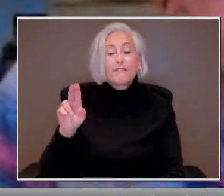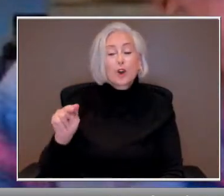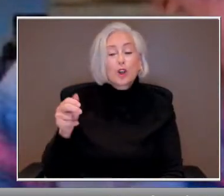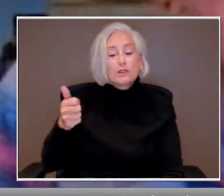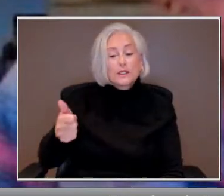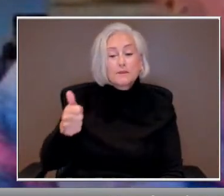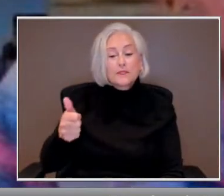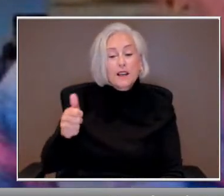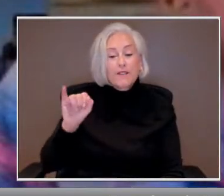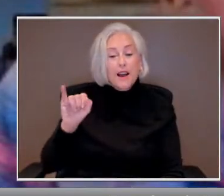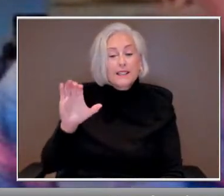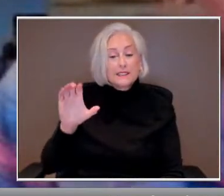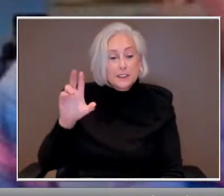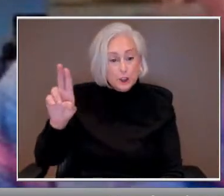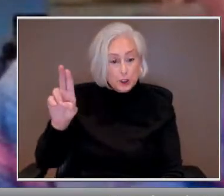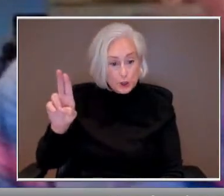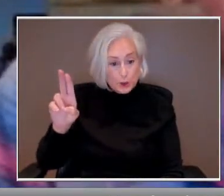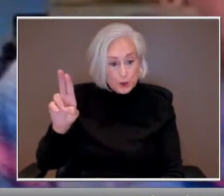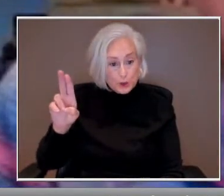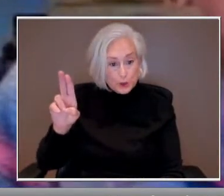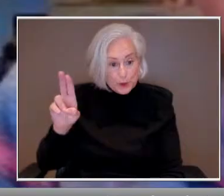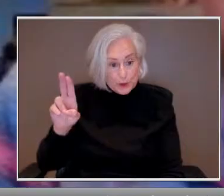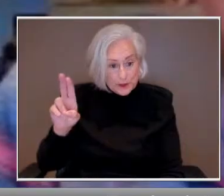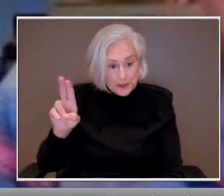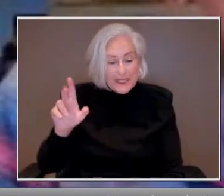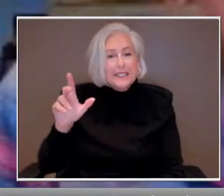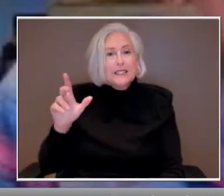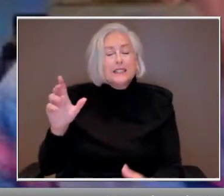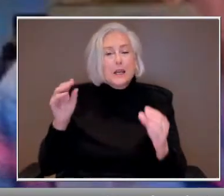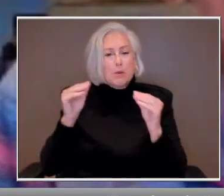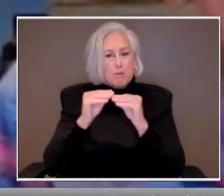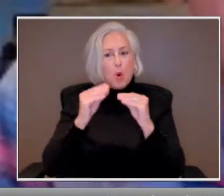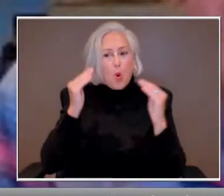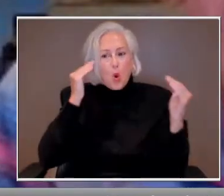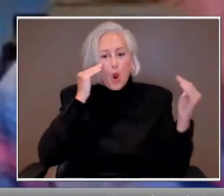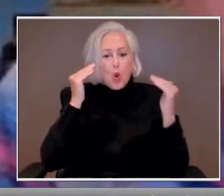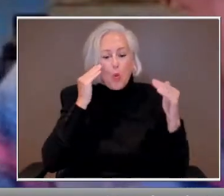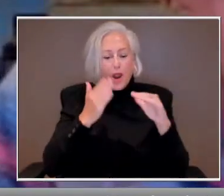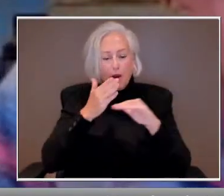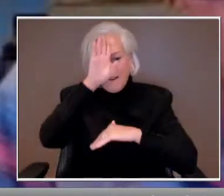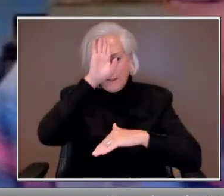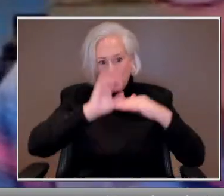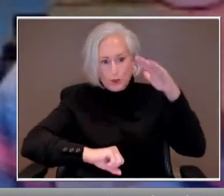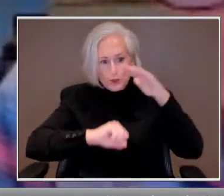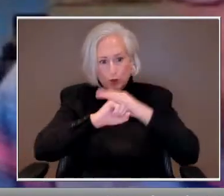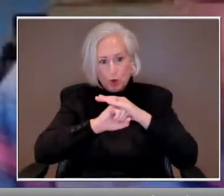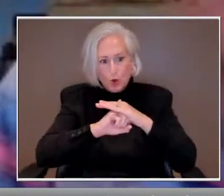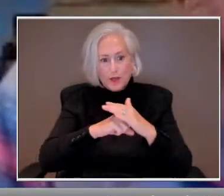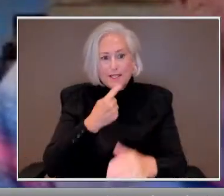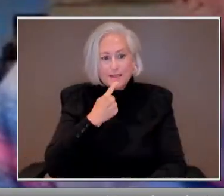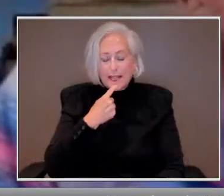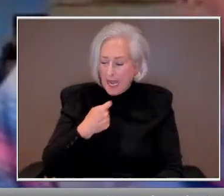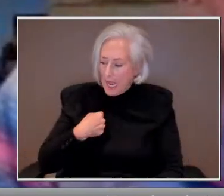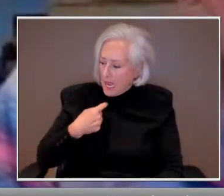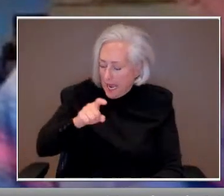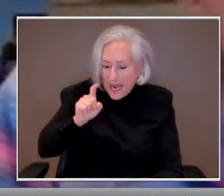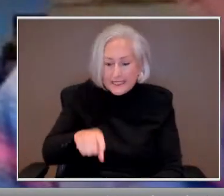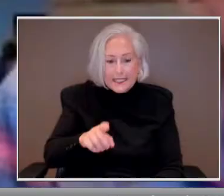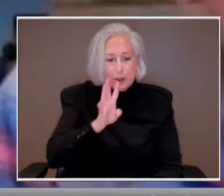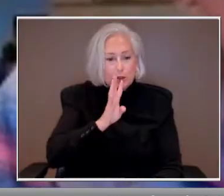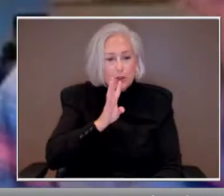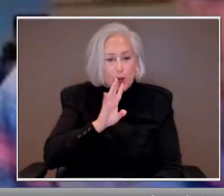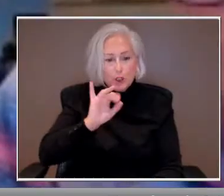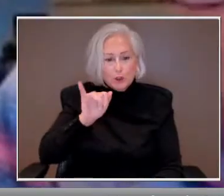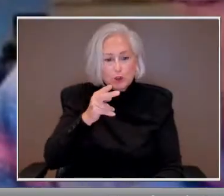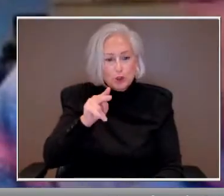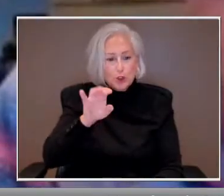out of his, I guess coming out or becoming more aware after his stroke, he said, I've got to talk to Janae. He said, she's not expecting